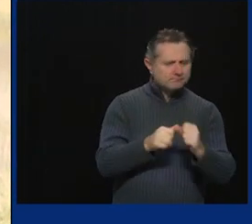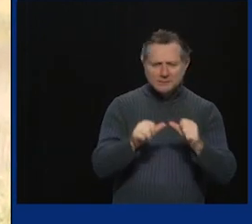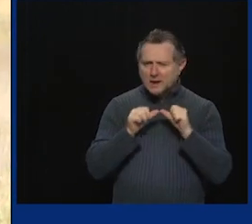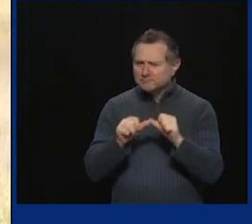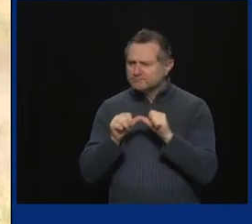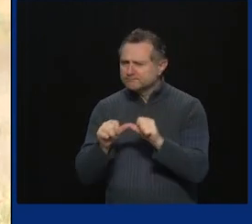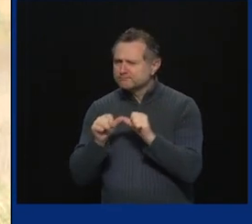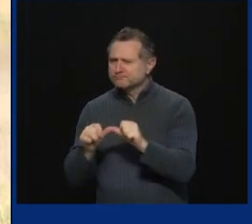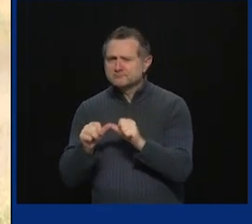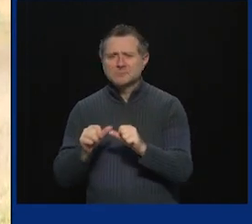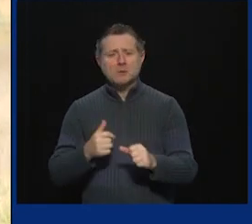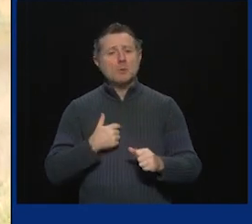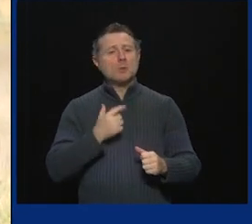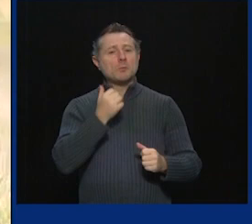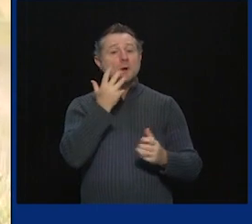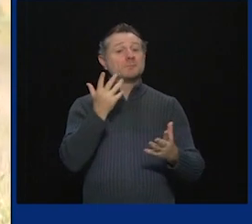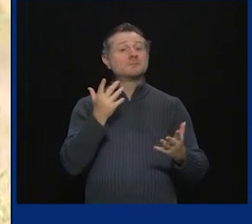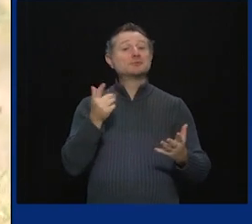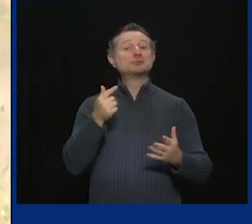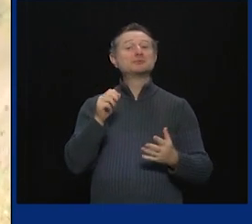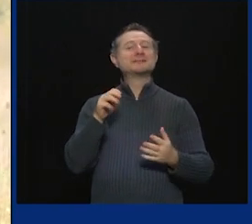State Governor Kathy Hochul.